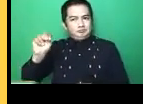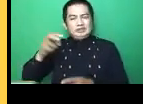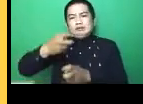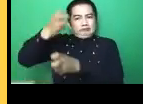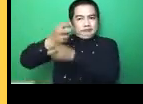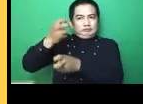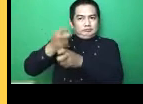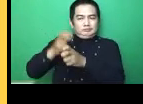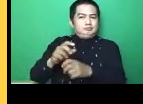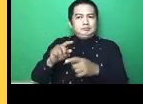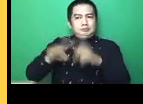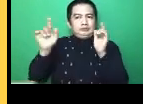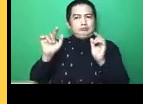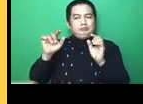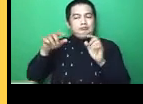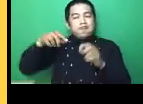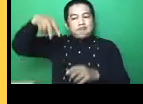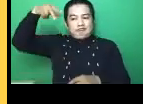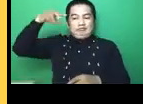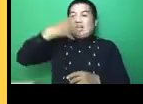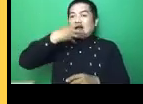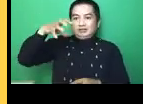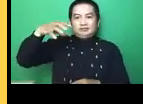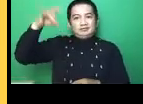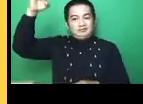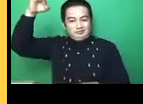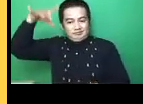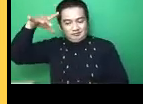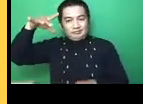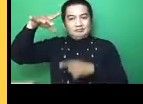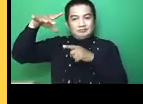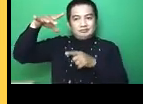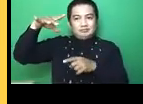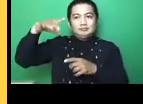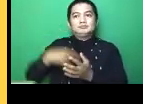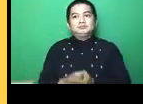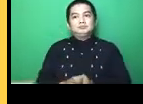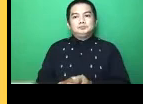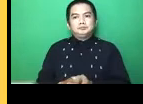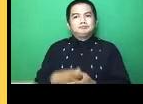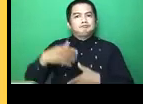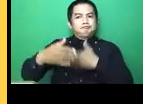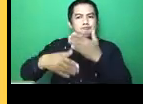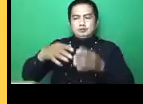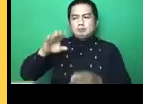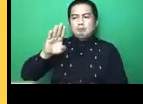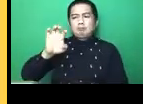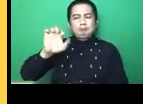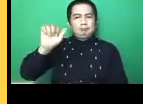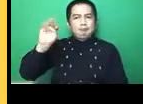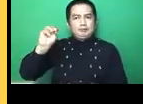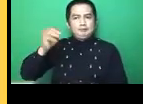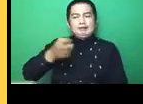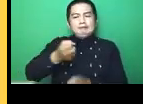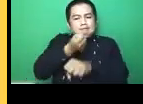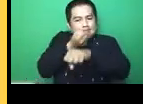light. So what happens is there's a pool of liquid resin and a beam of light will harden the